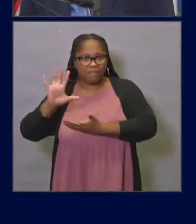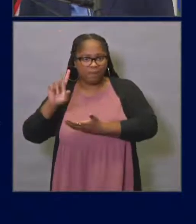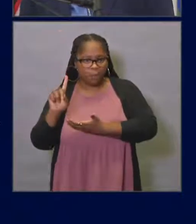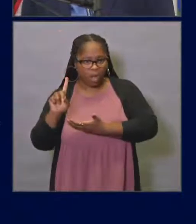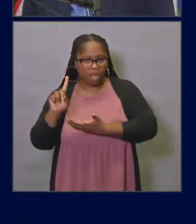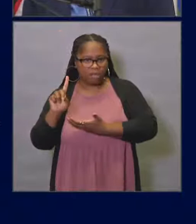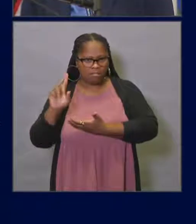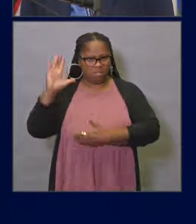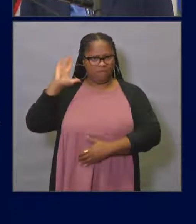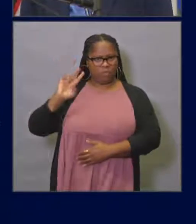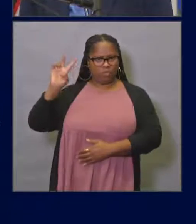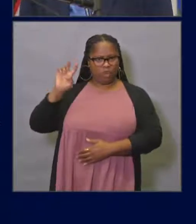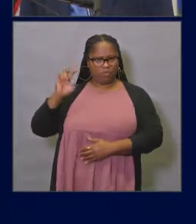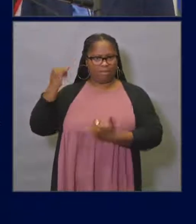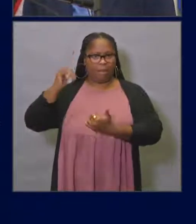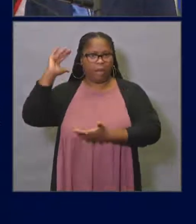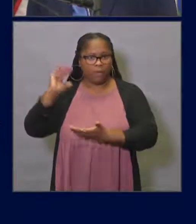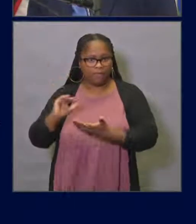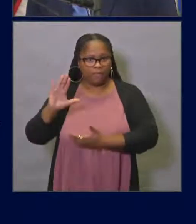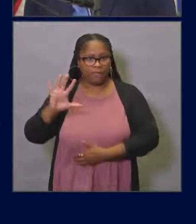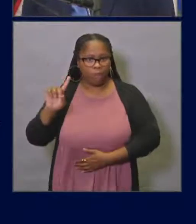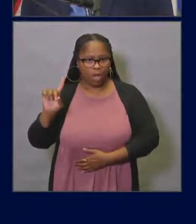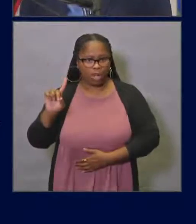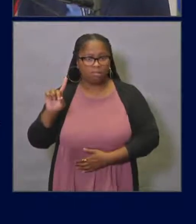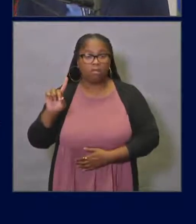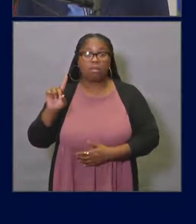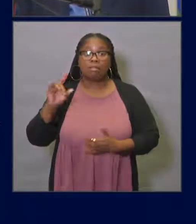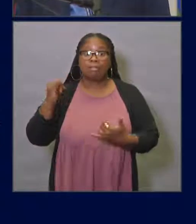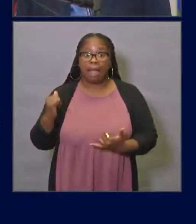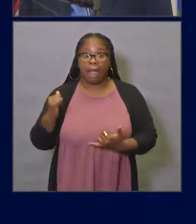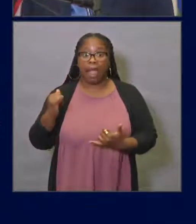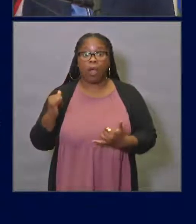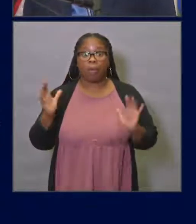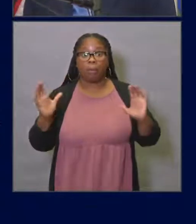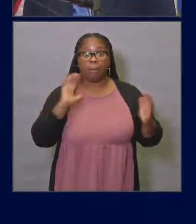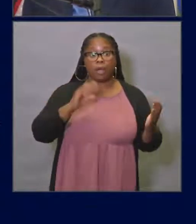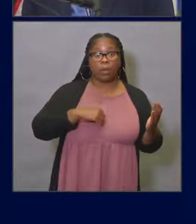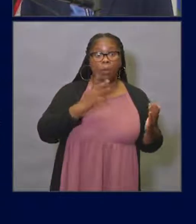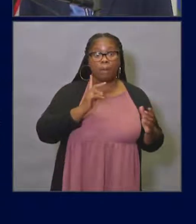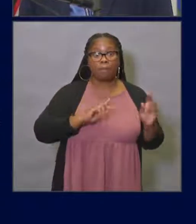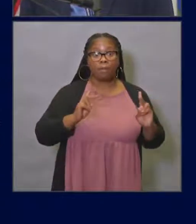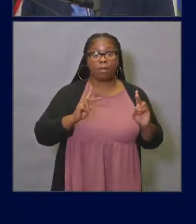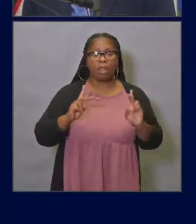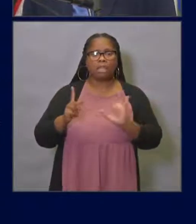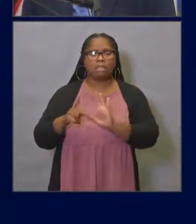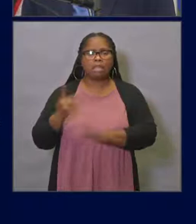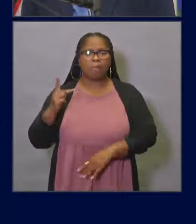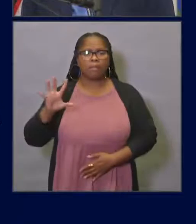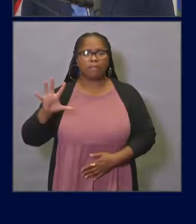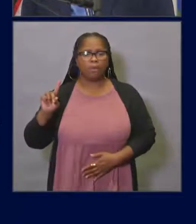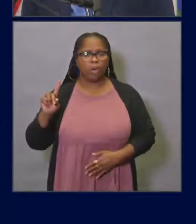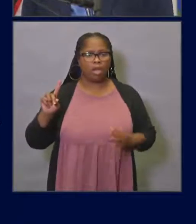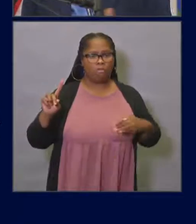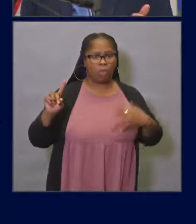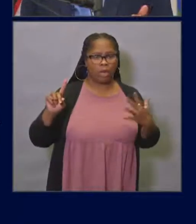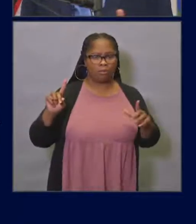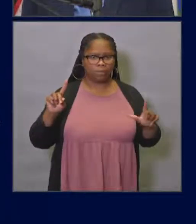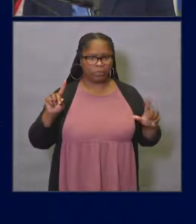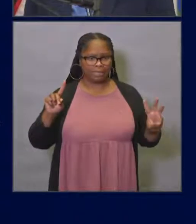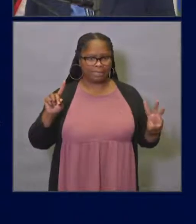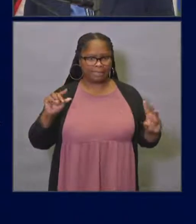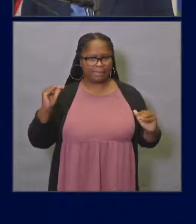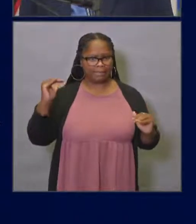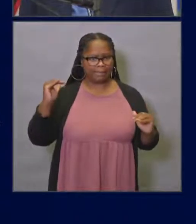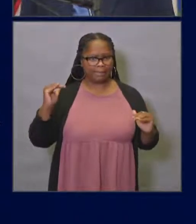residents, and this is now twice the rate for white residents, who are at 26 cases per 100,000 people. Compare